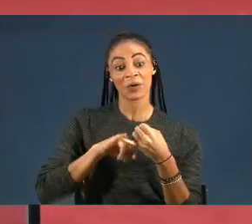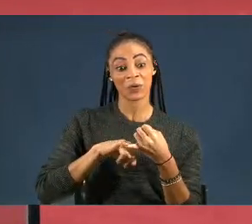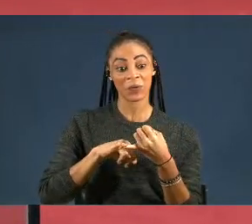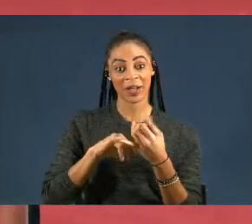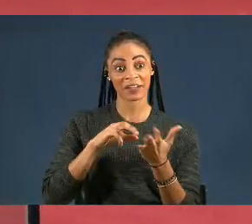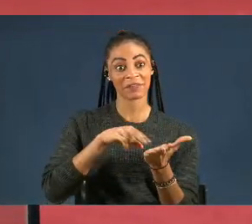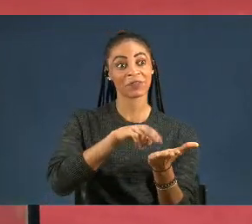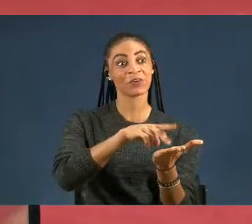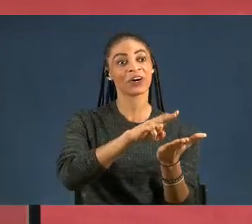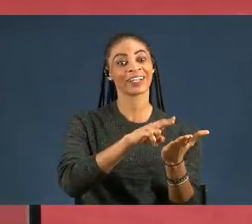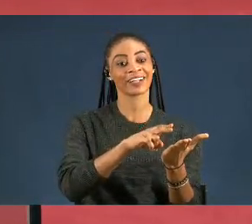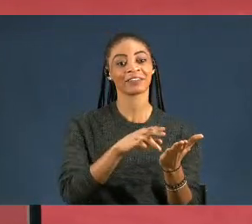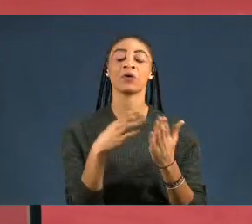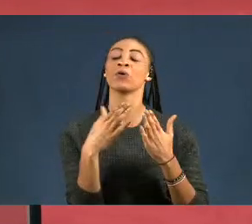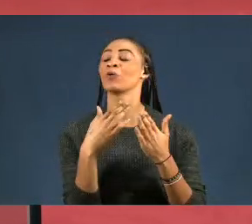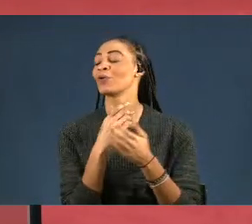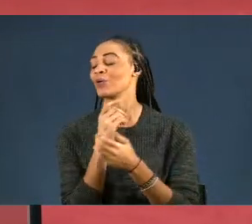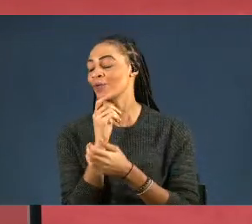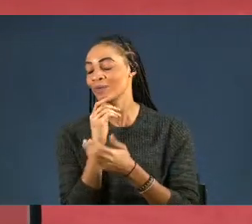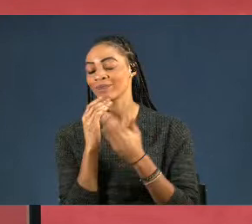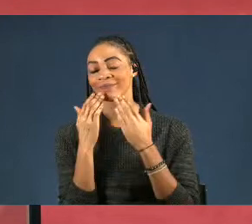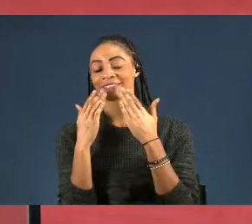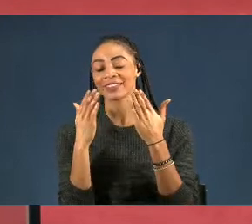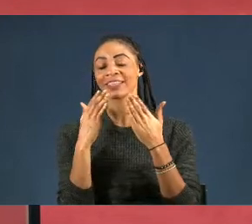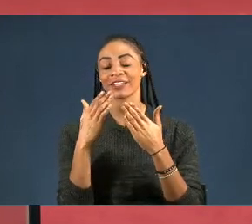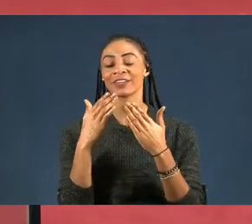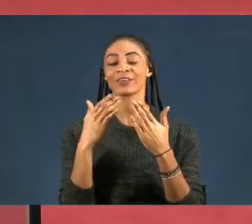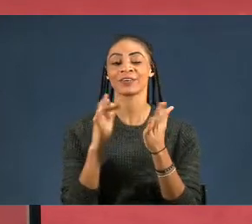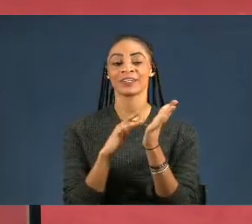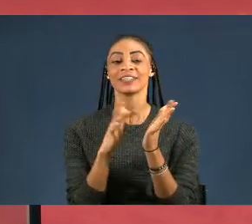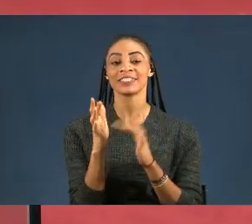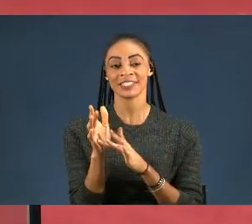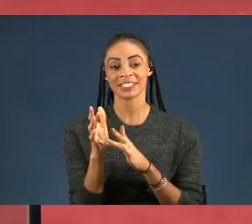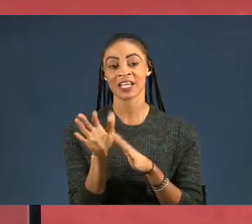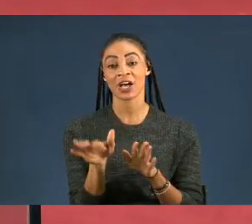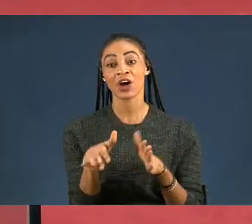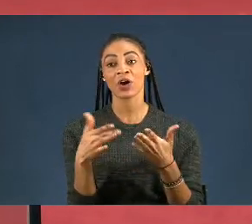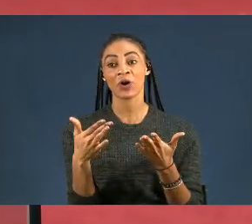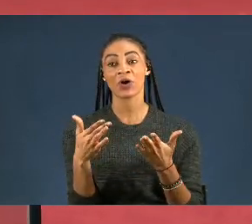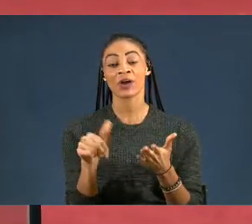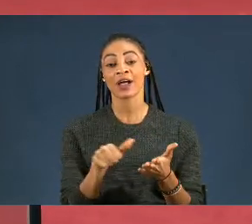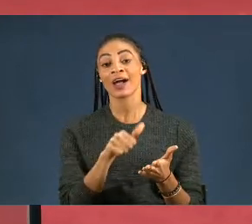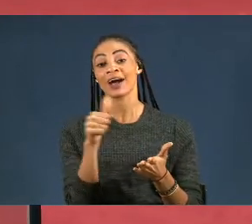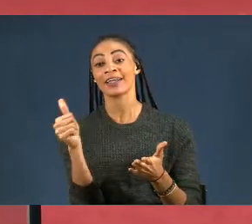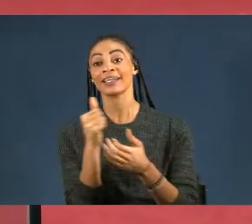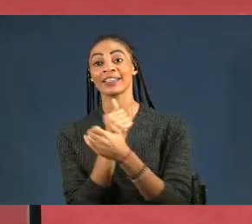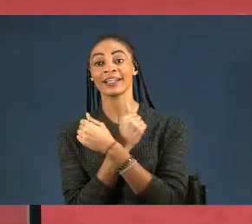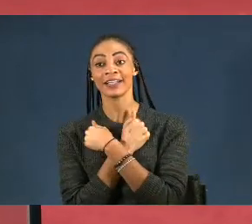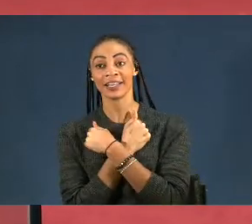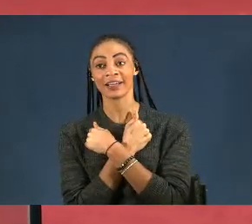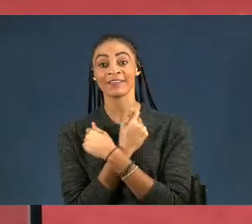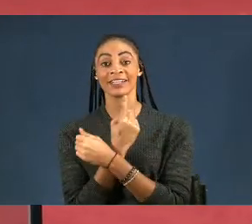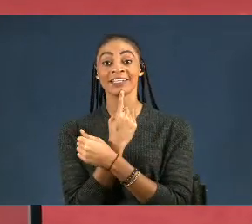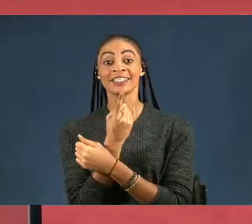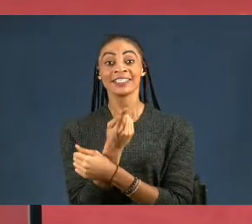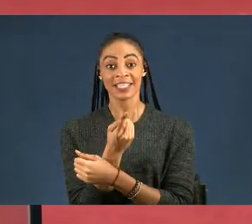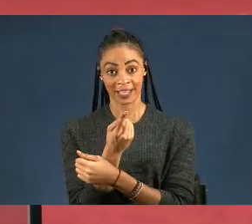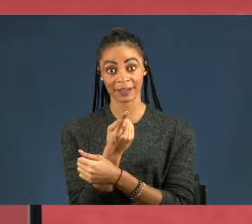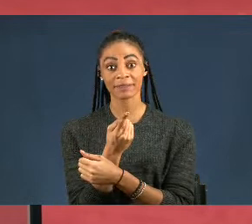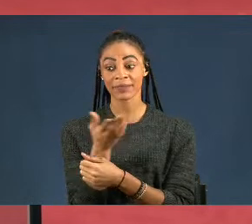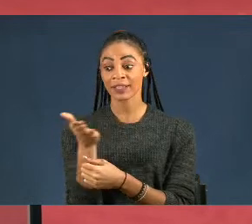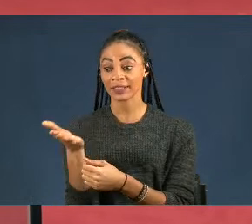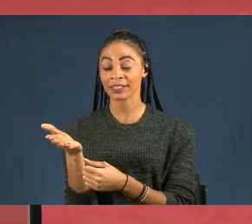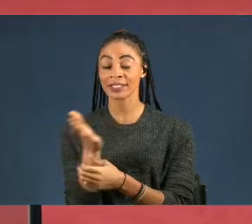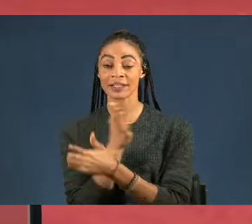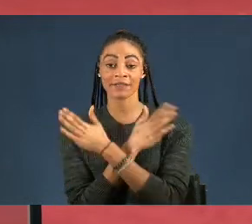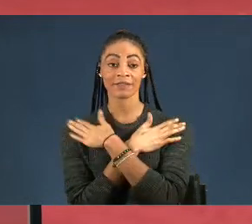oh, she's my friend. This lady, she's my friend. But that one, he said, husband, love your wives. How